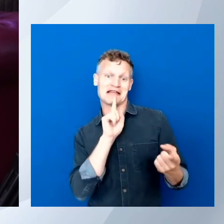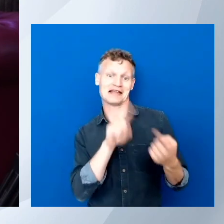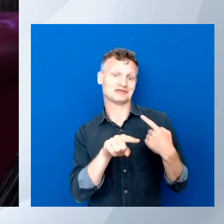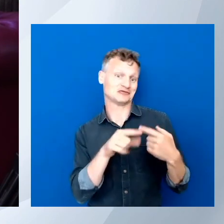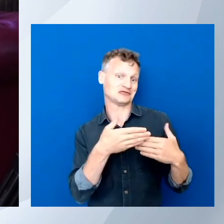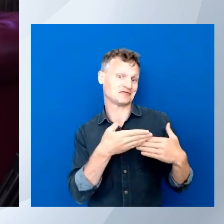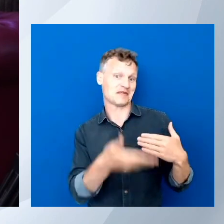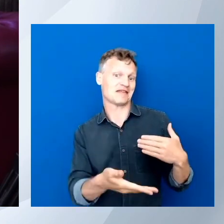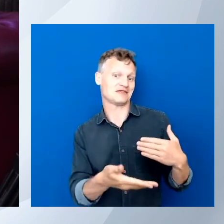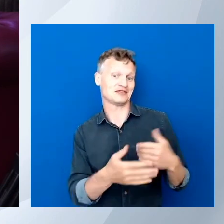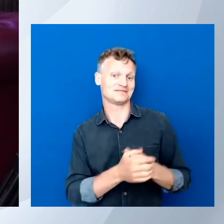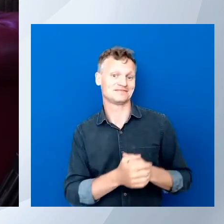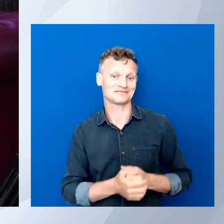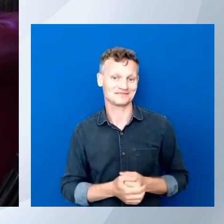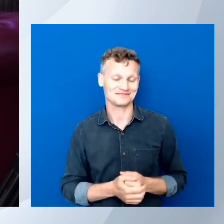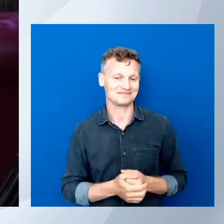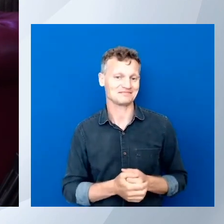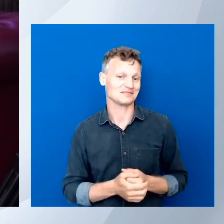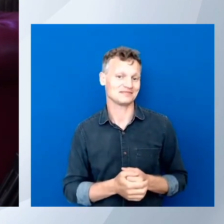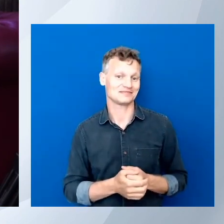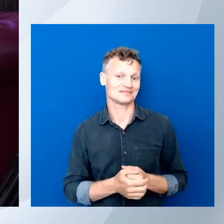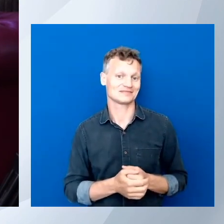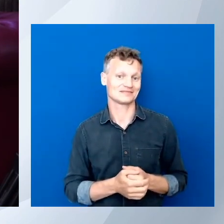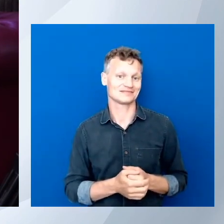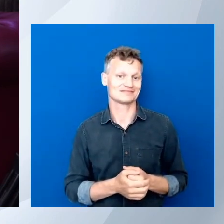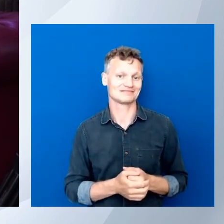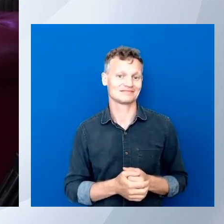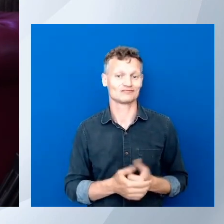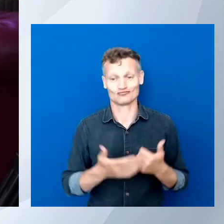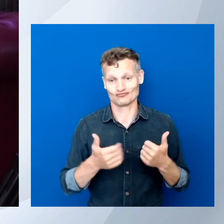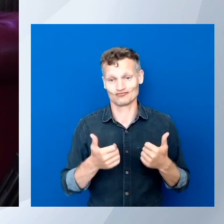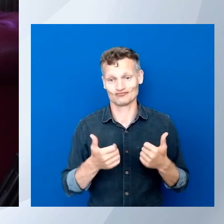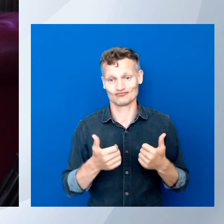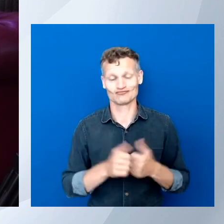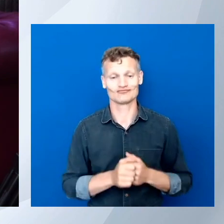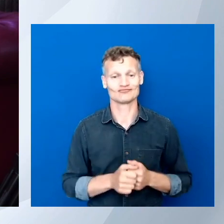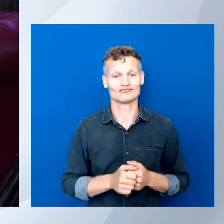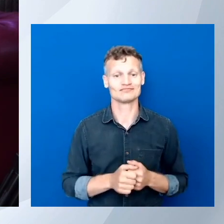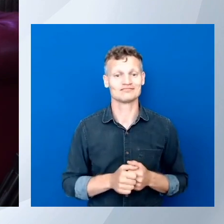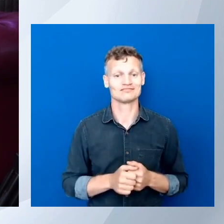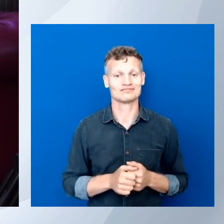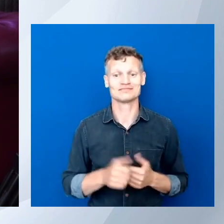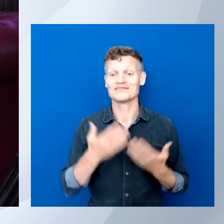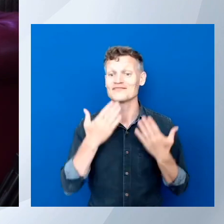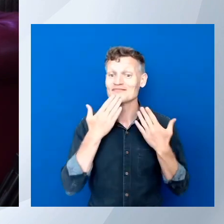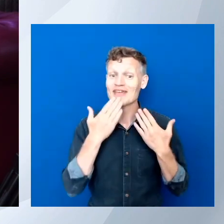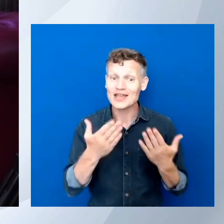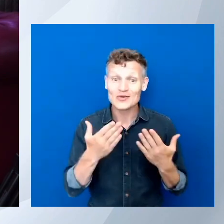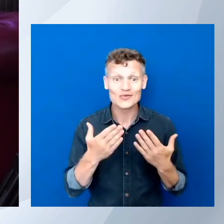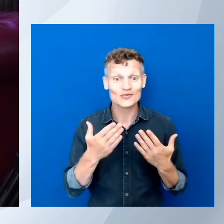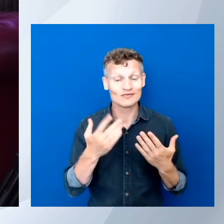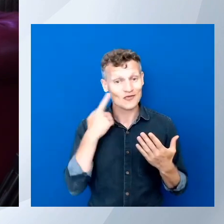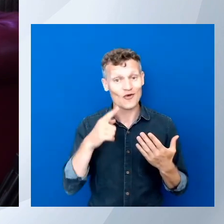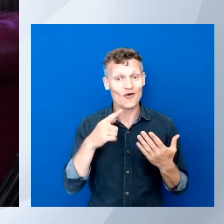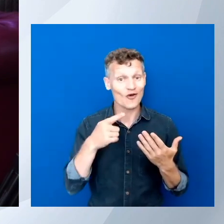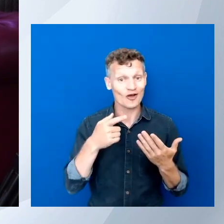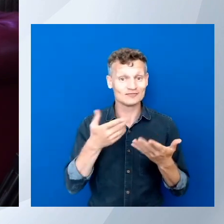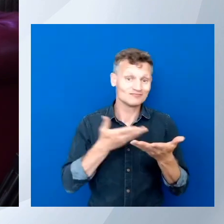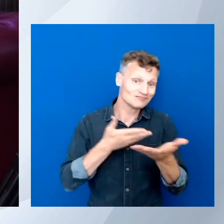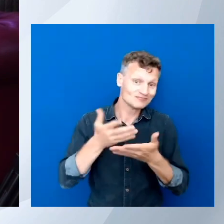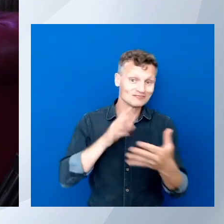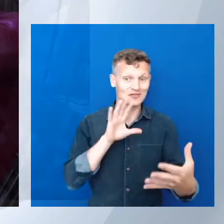though their session has long been gone. So, thank you for your interaction and stay here and see you after the break.